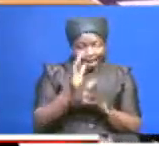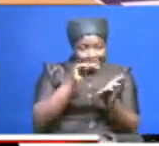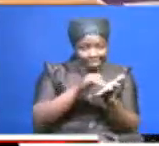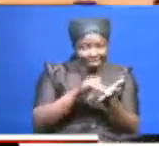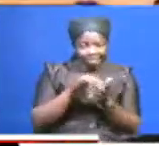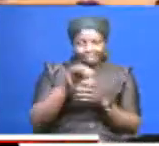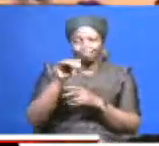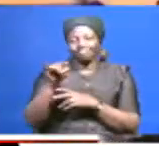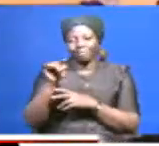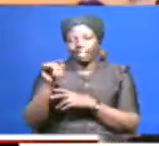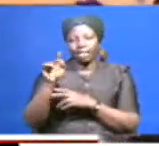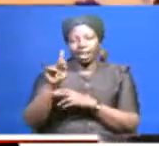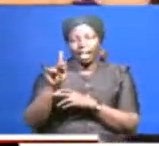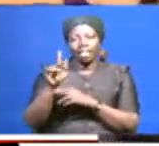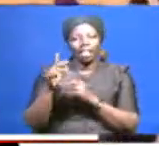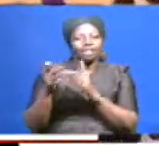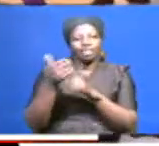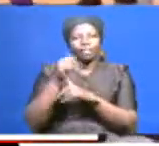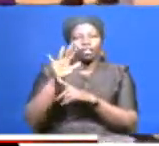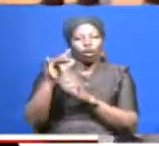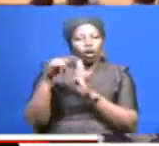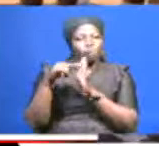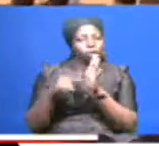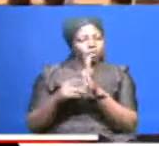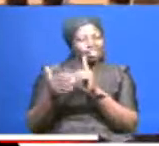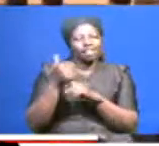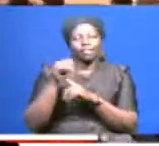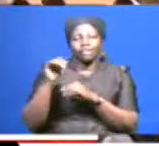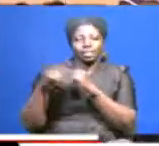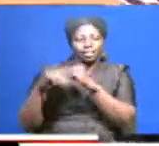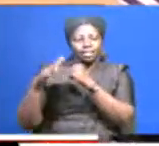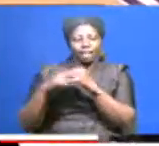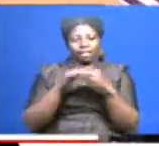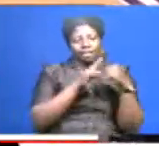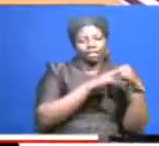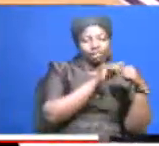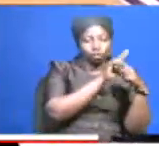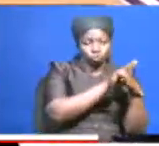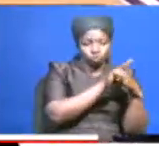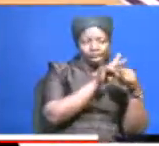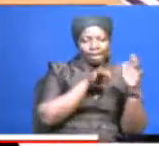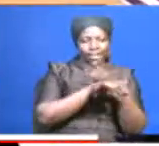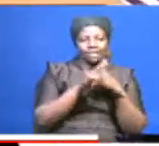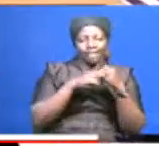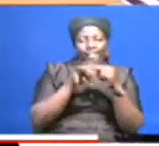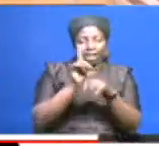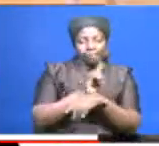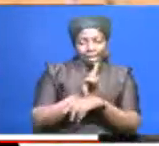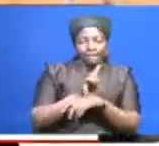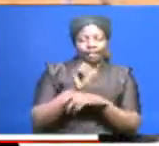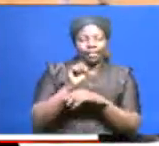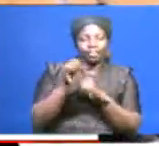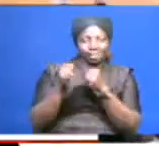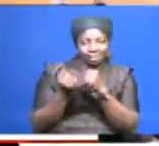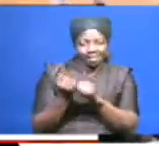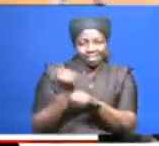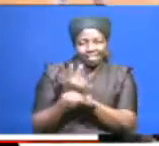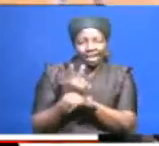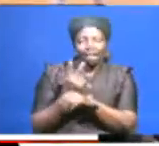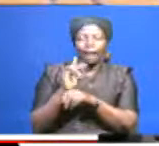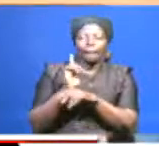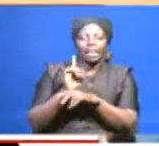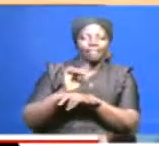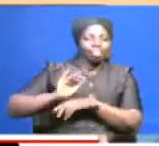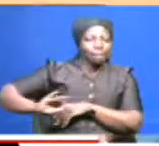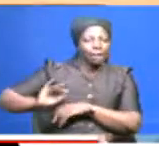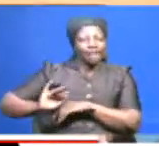scored 5 points in a row to put them 69-62 up with 7 minutes and 50 seconds remaining. They seized control and never let it